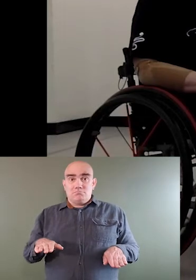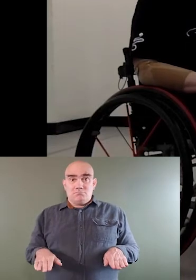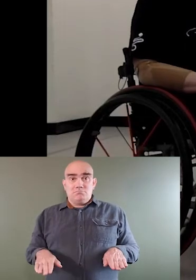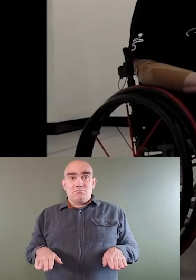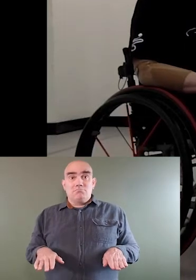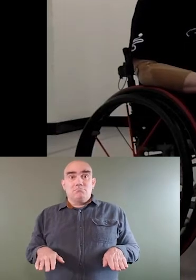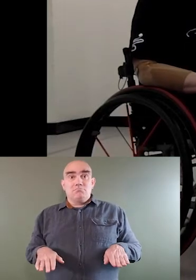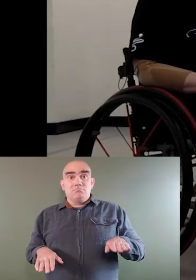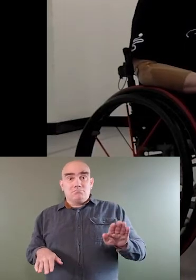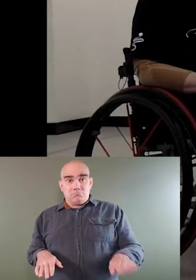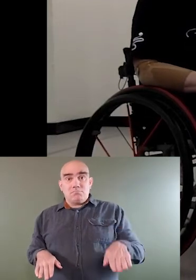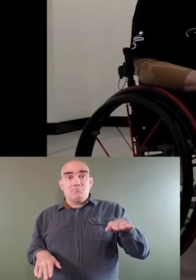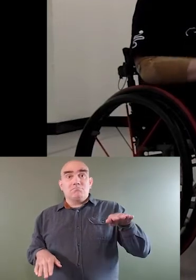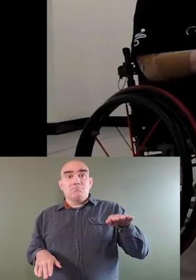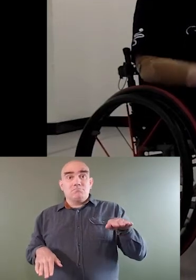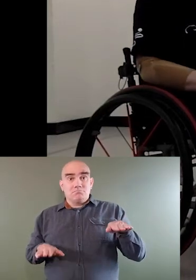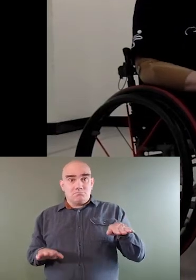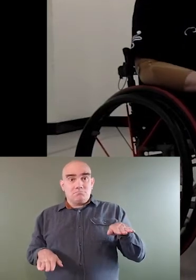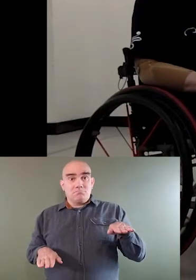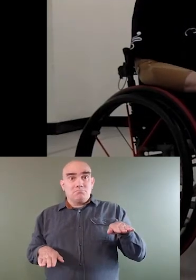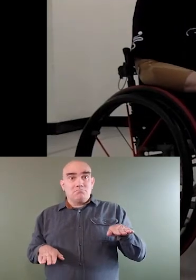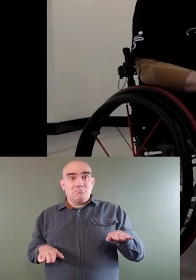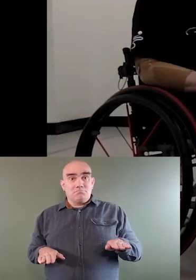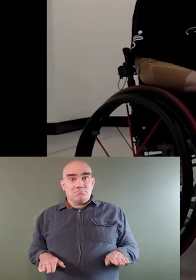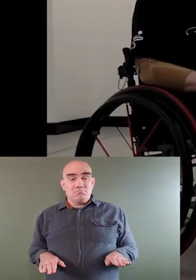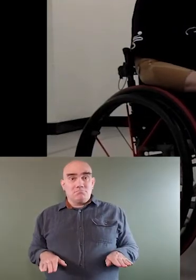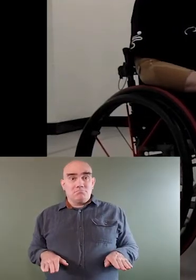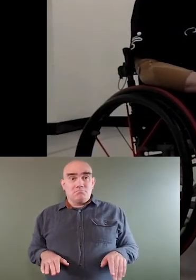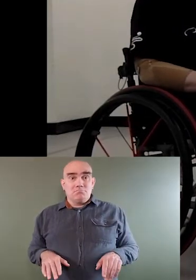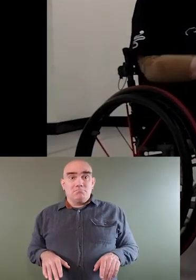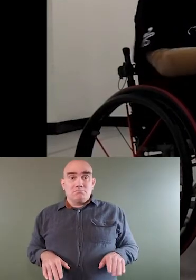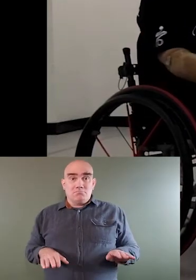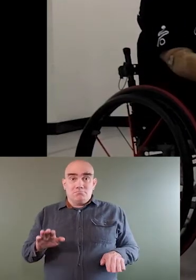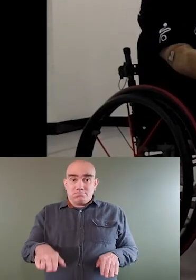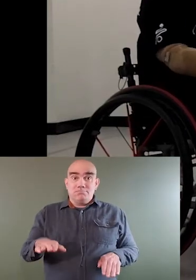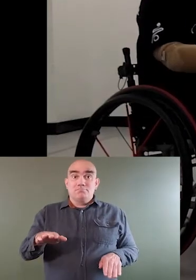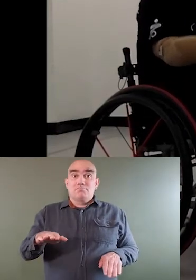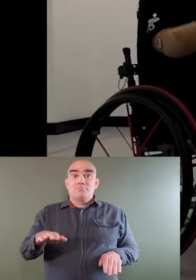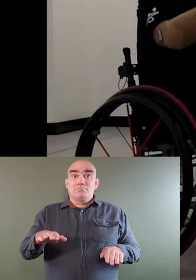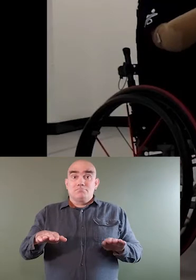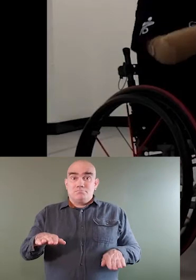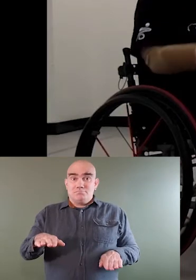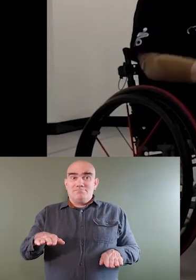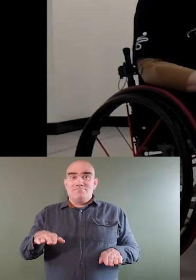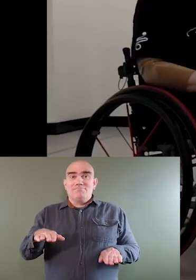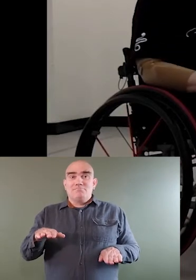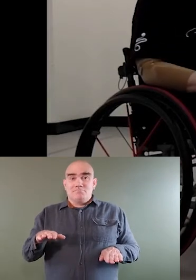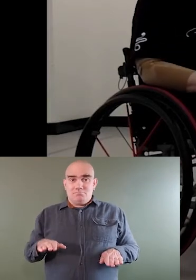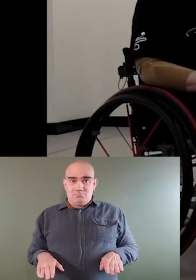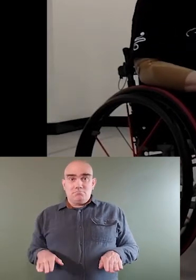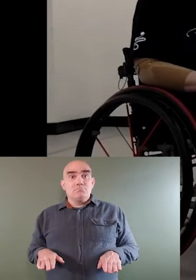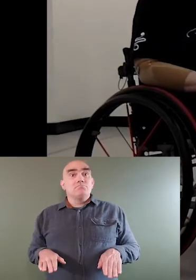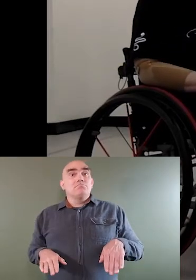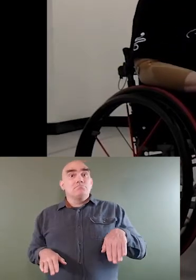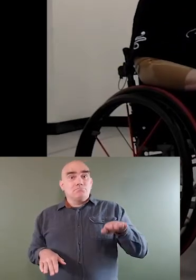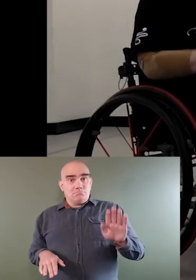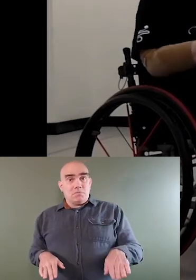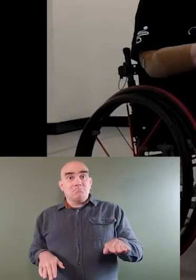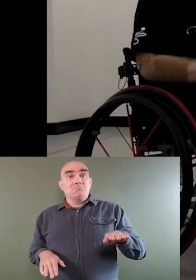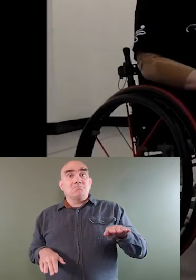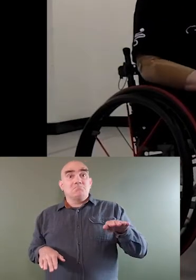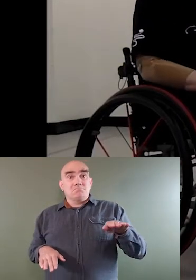3, 4, 5, 6, 7, 8. 1, 2, 3,